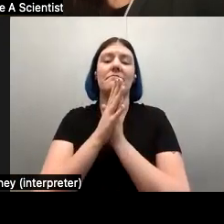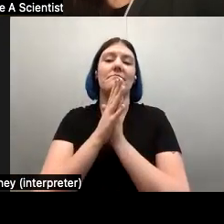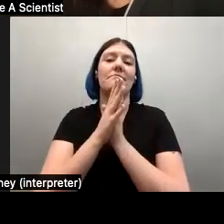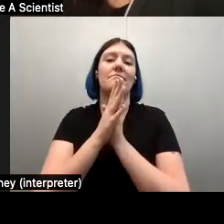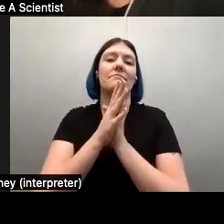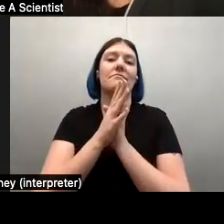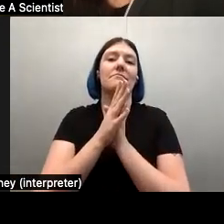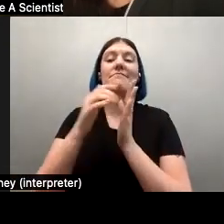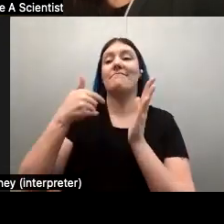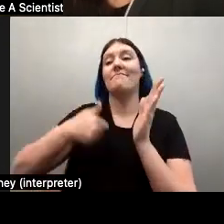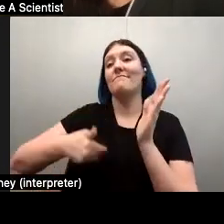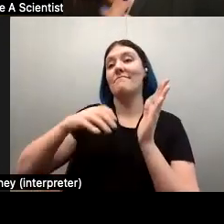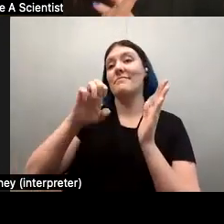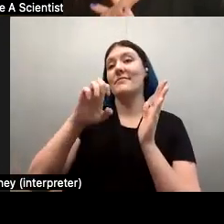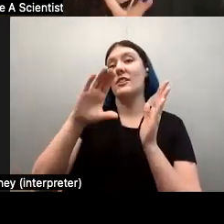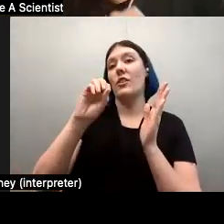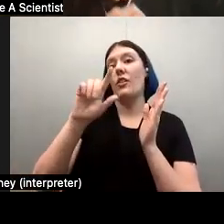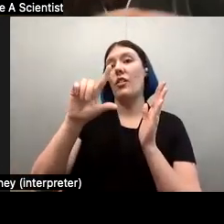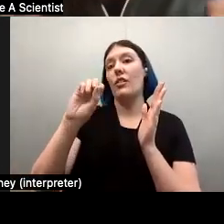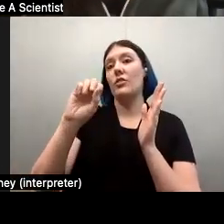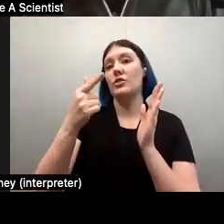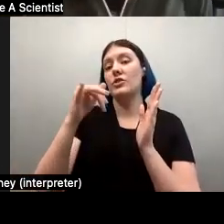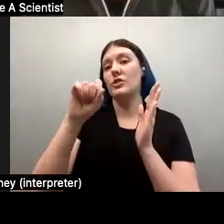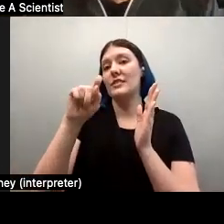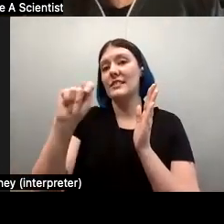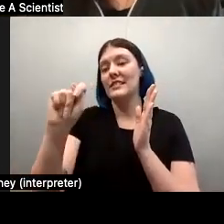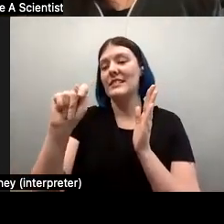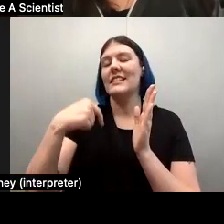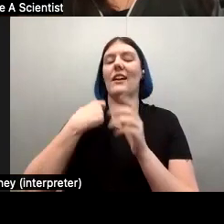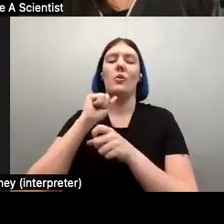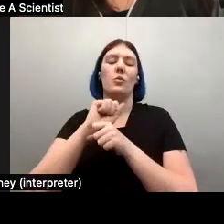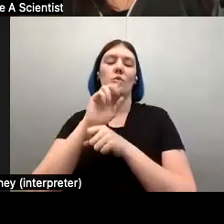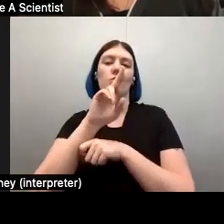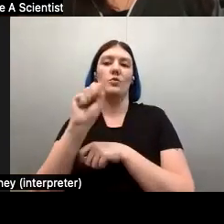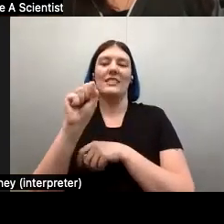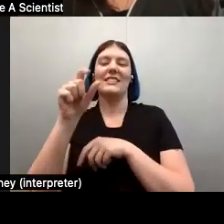an ecologist and I work for the United States Geological Survey. And